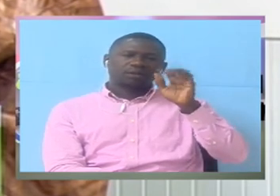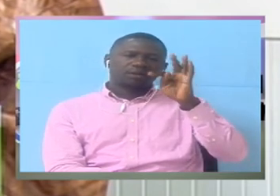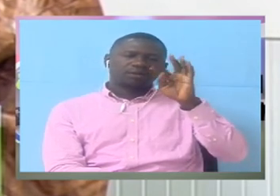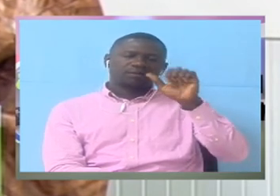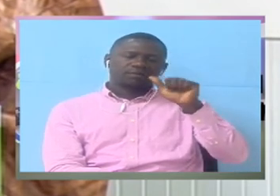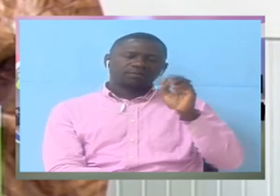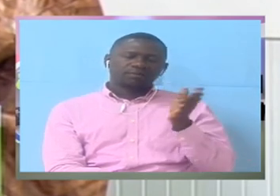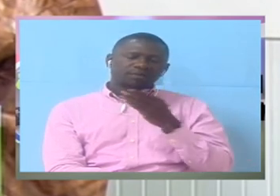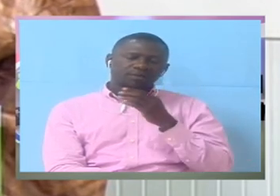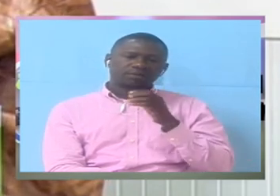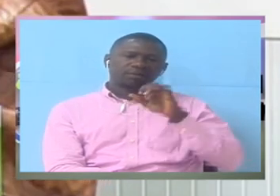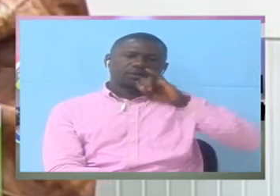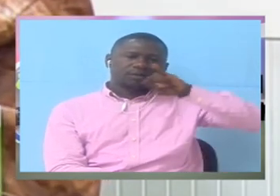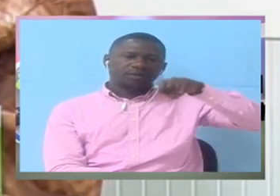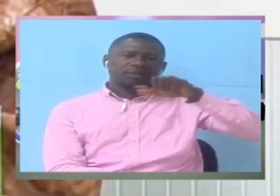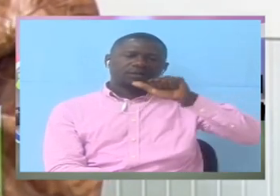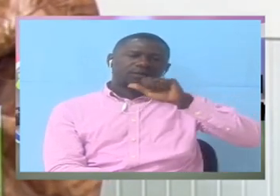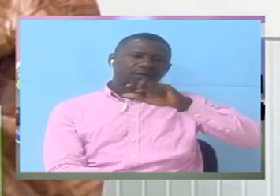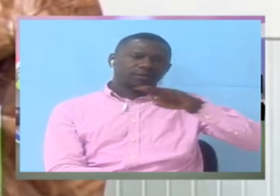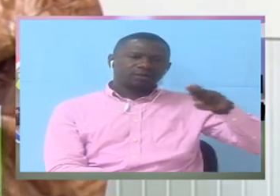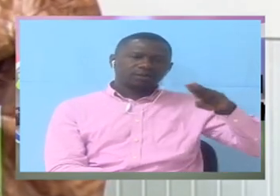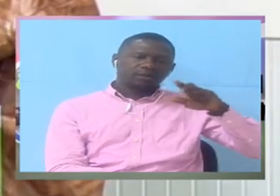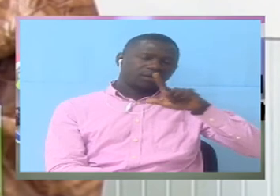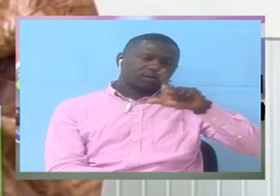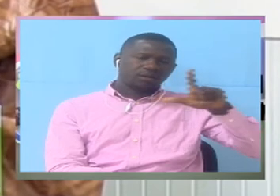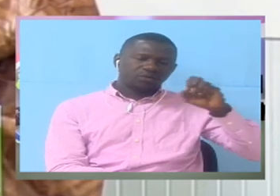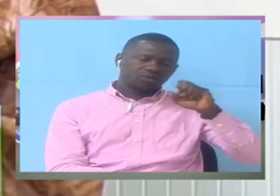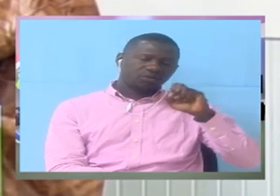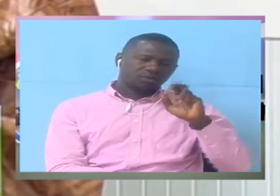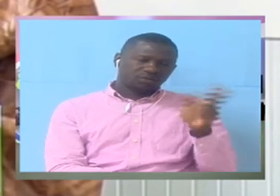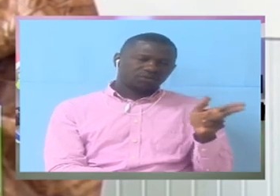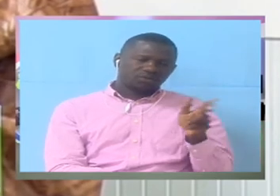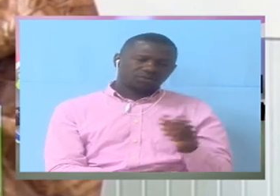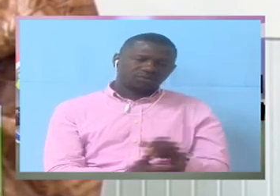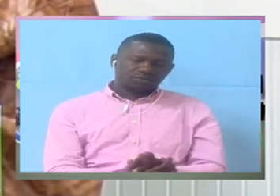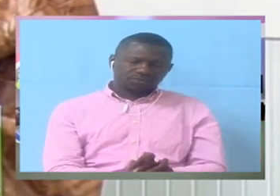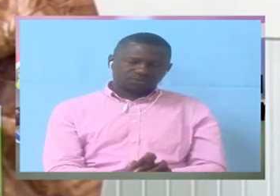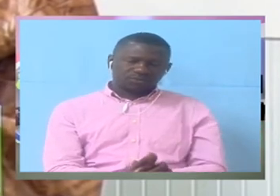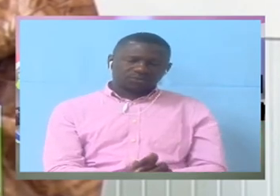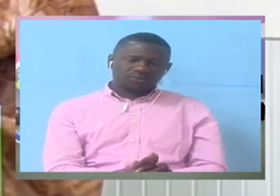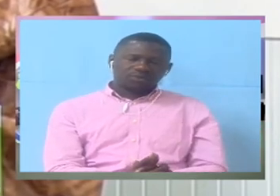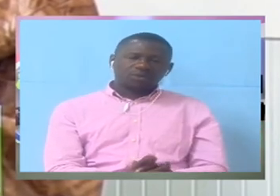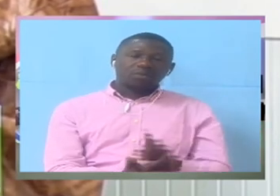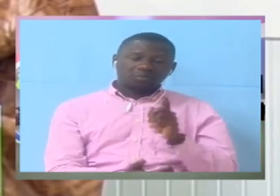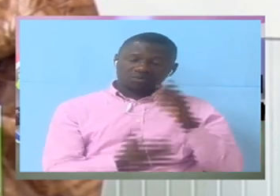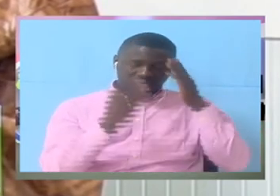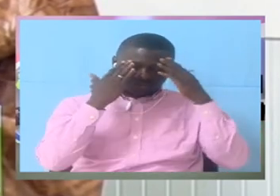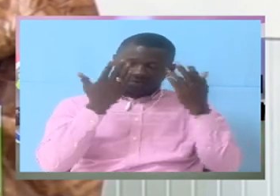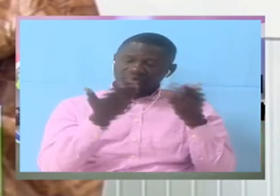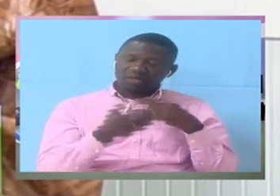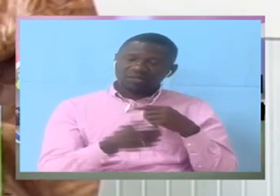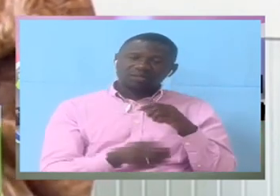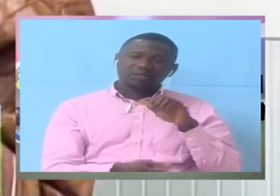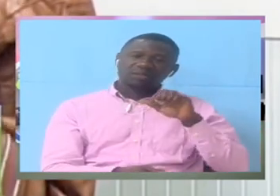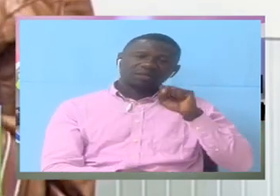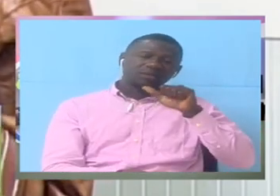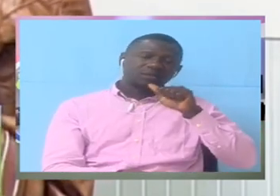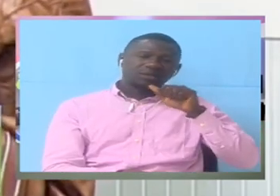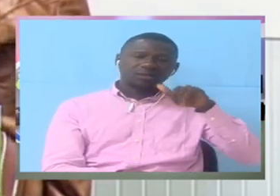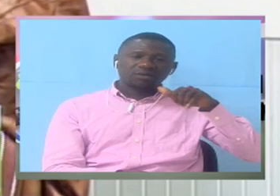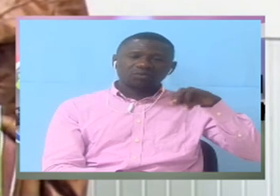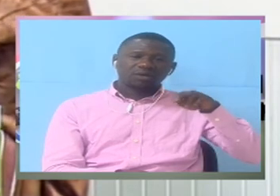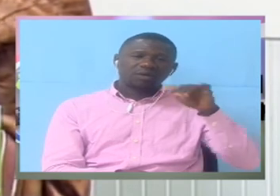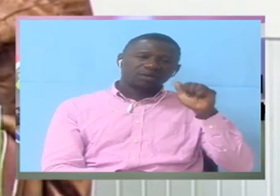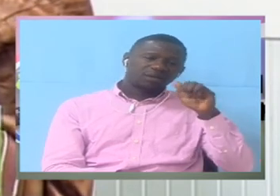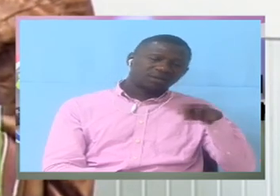ngamra Mustafa Sanyane maido for Sanele maido no. I'm not sure. General Jallo. Whether he was Mustafa Sanyang or